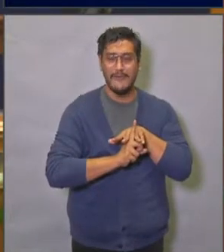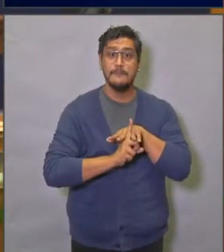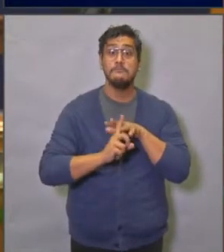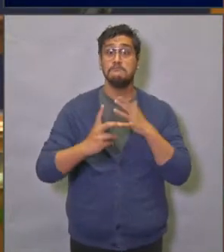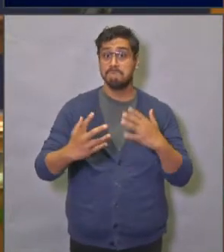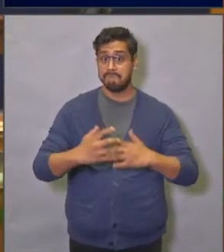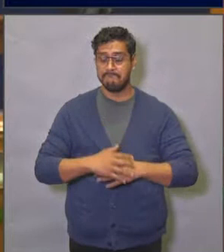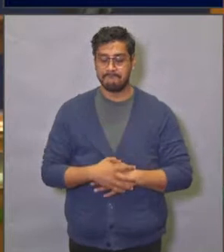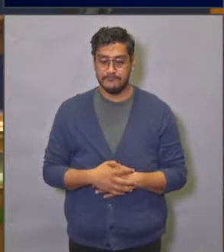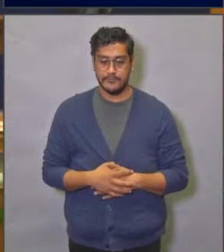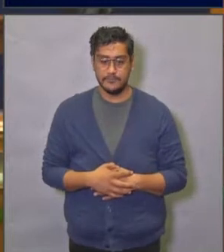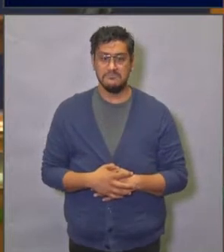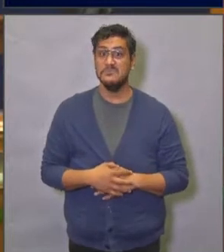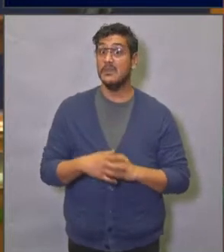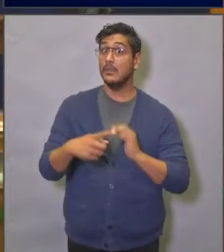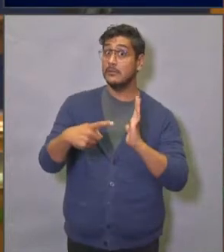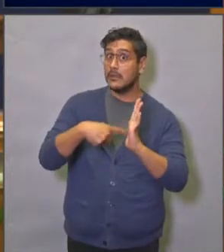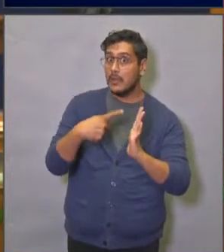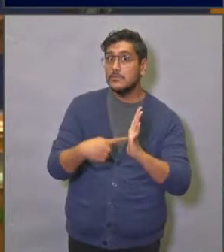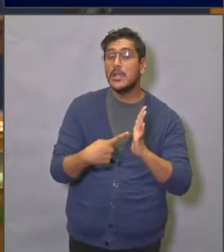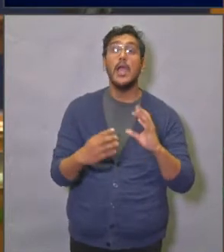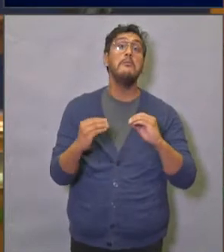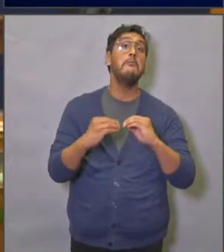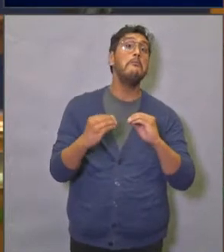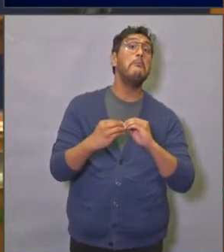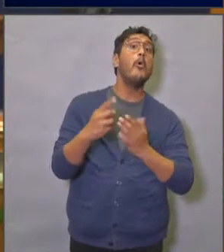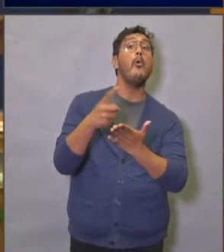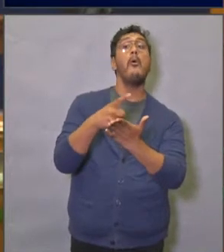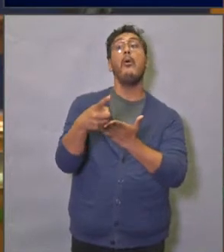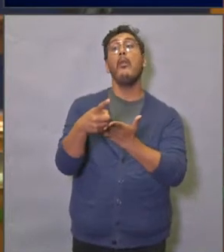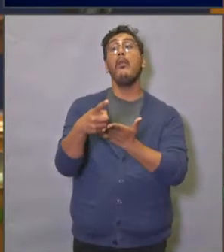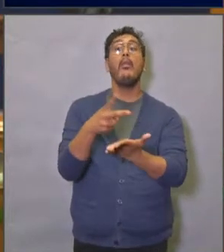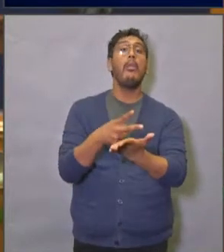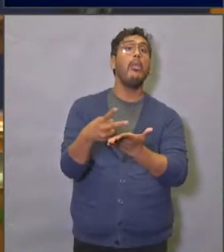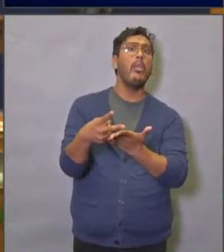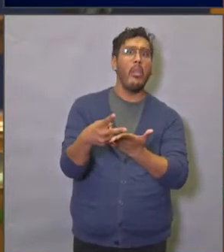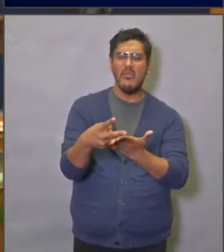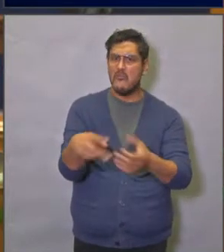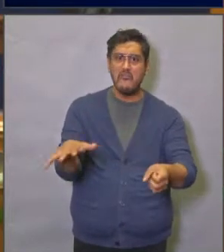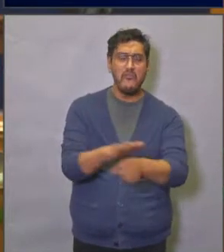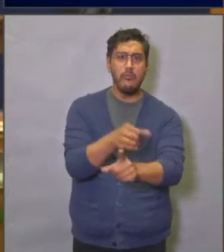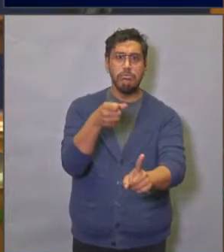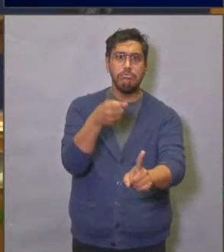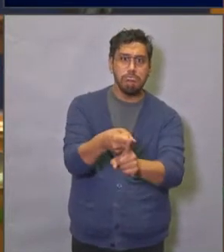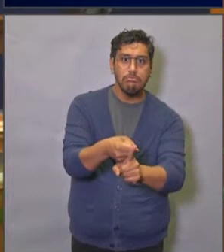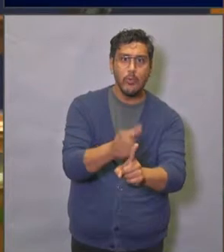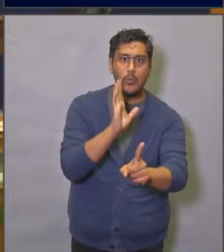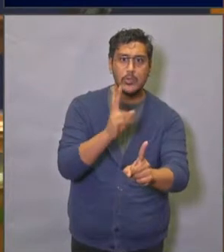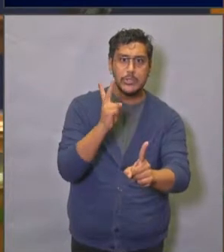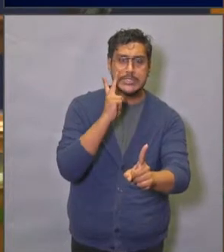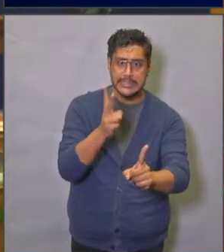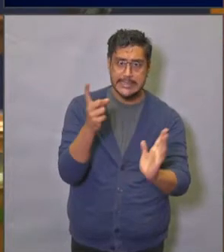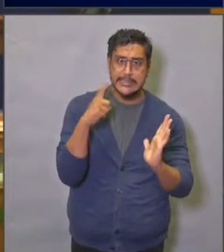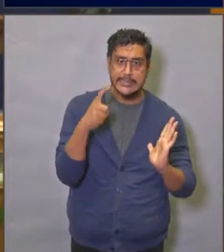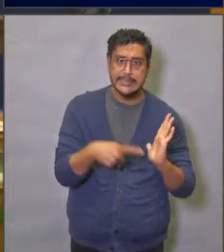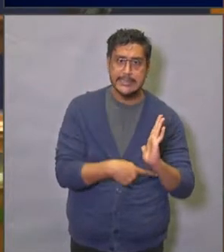sometimes takes another couple of weeks before we see the full impact. This is particularly true as we start looking at the